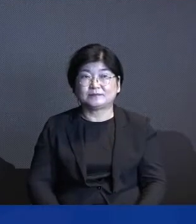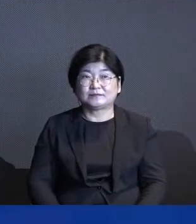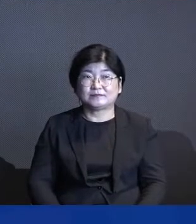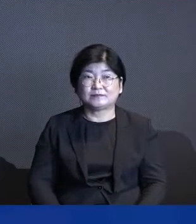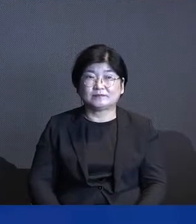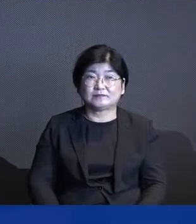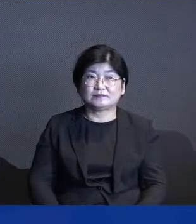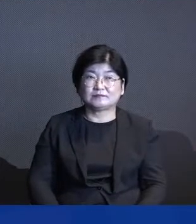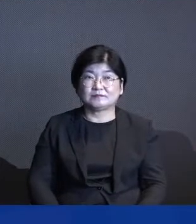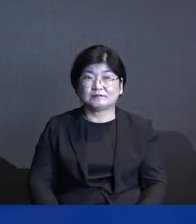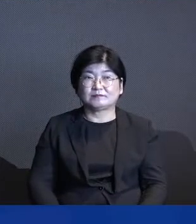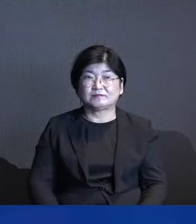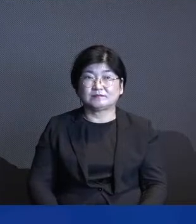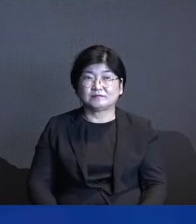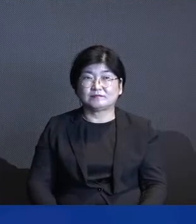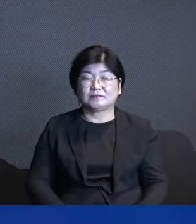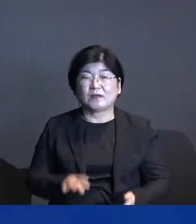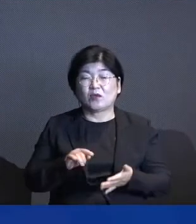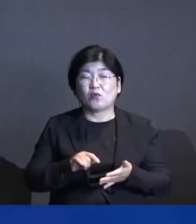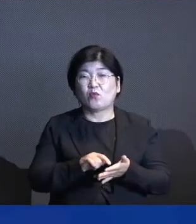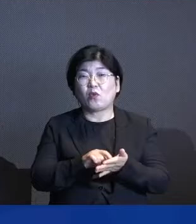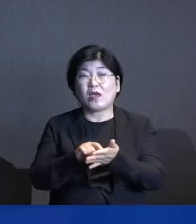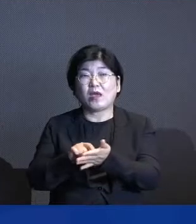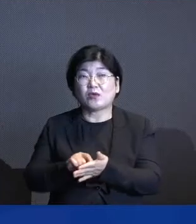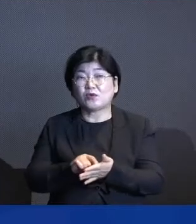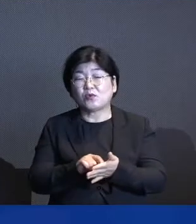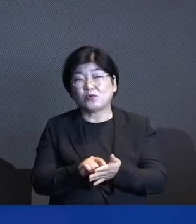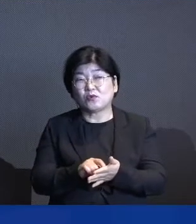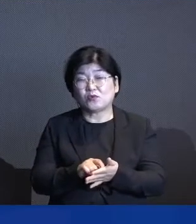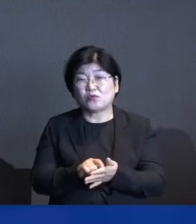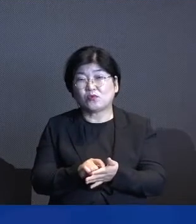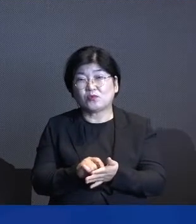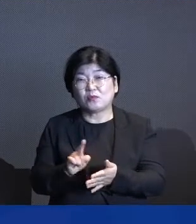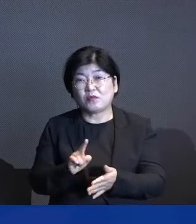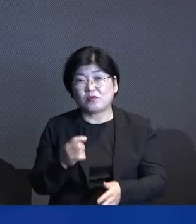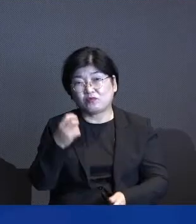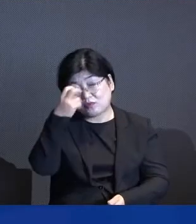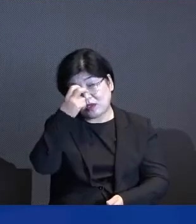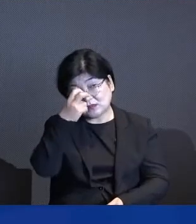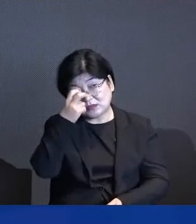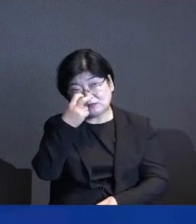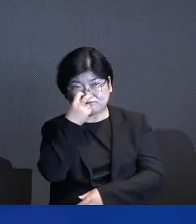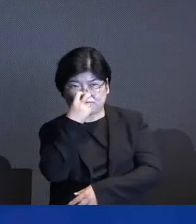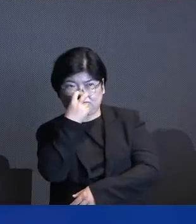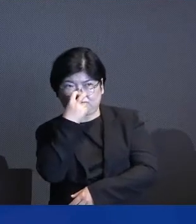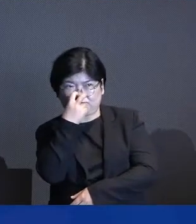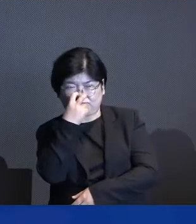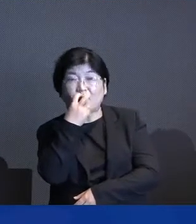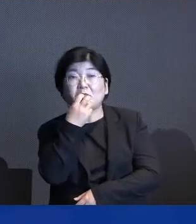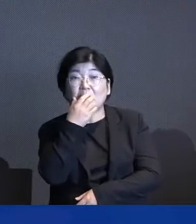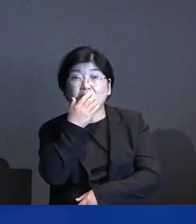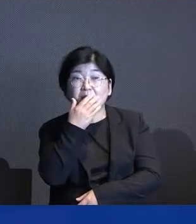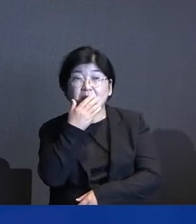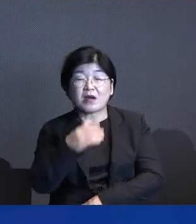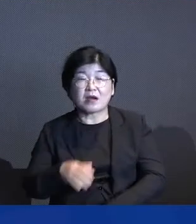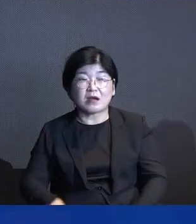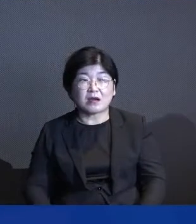Loneliness can be observed clearly, and it's written in the brain.